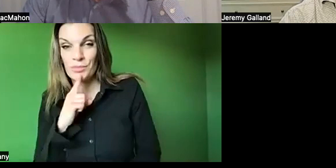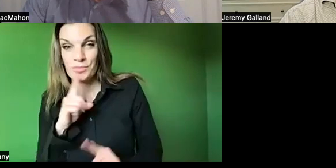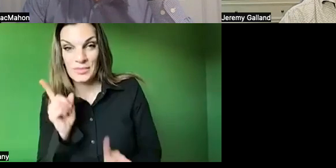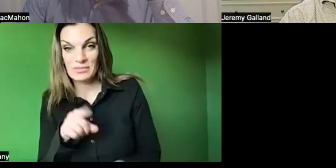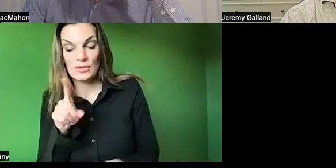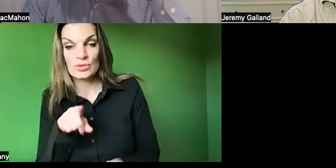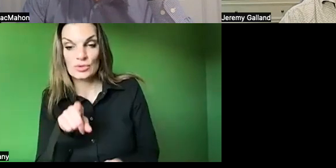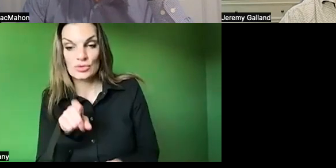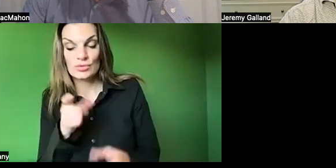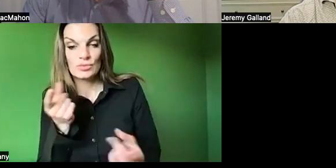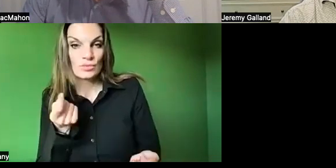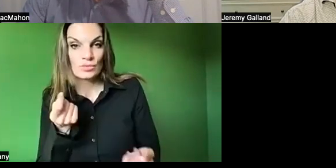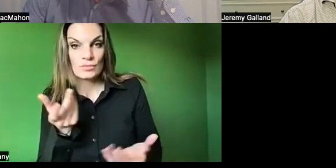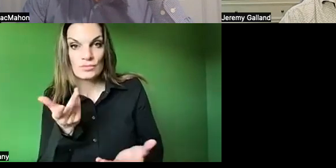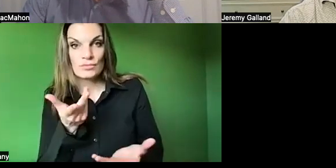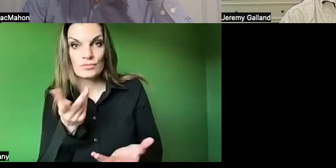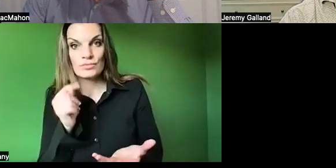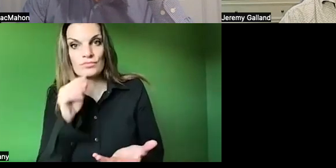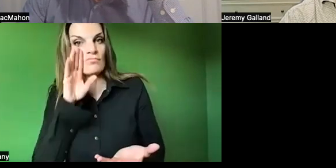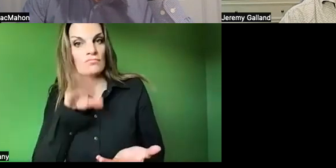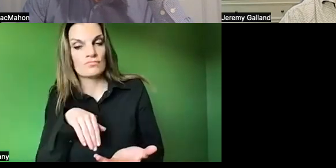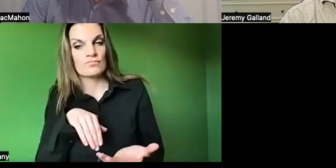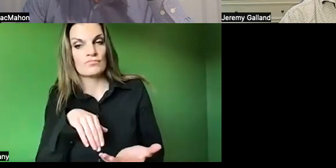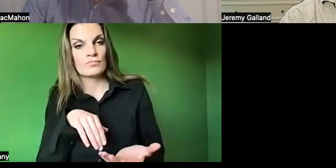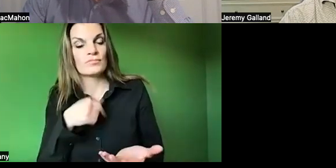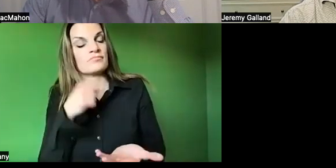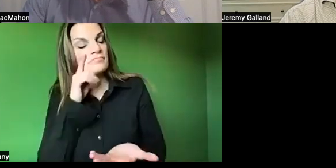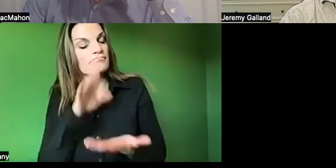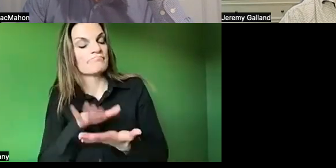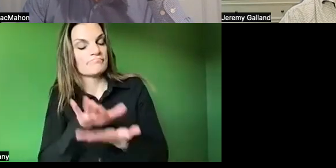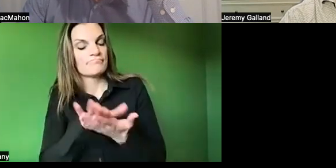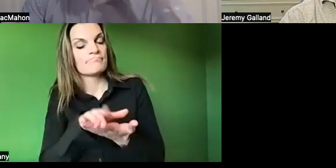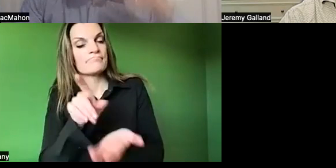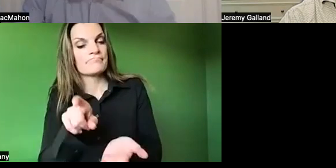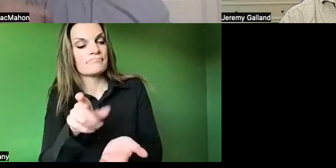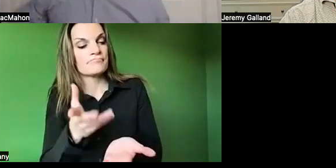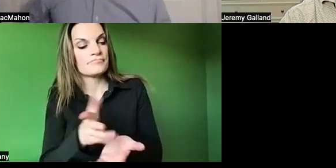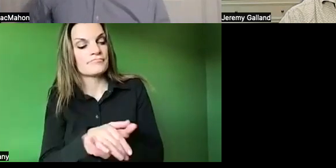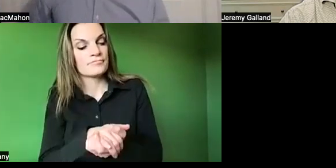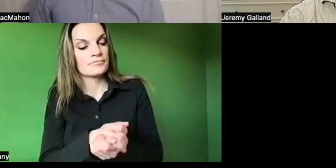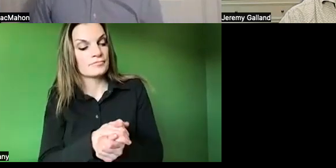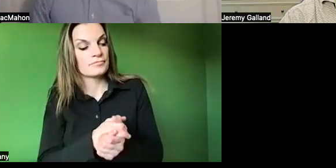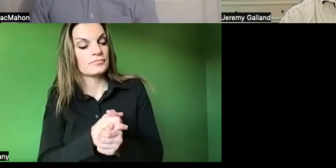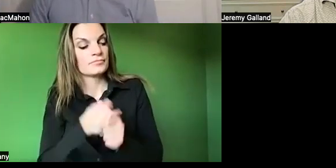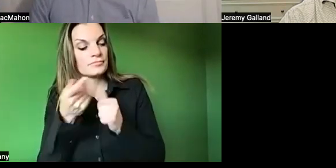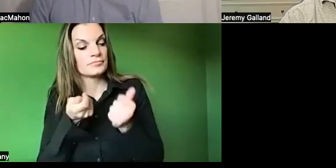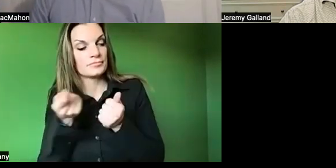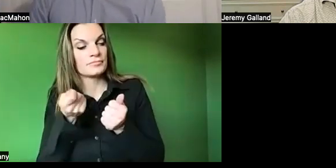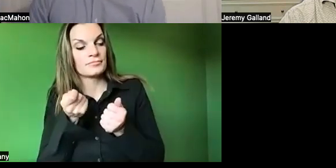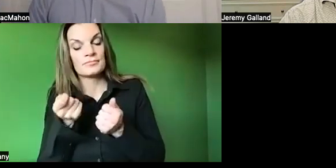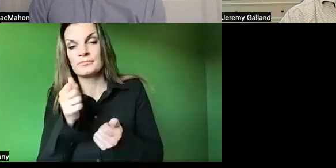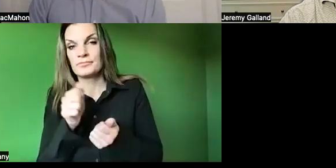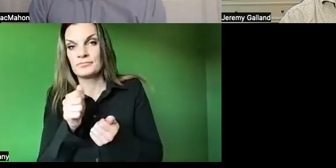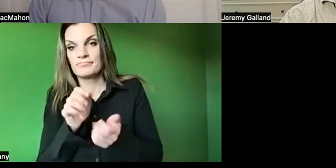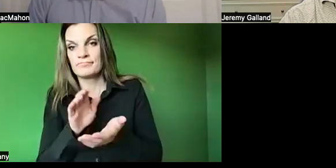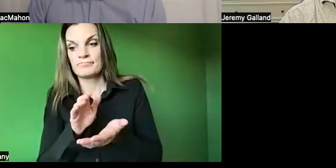should be to know that I believe that the schools should be dealing with the children who are